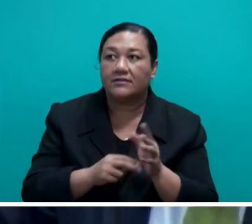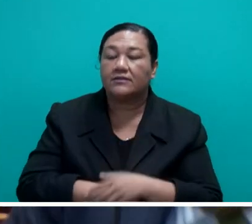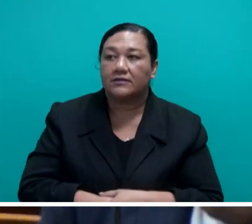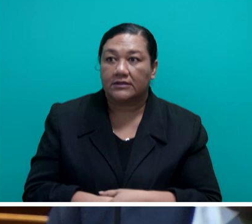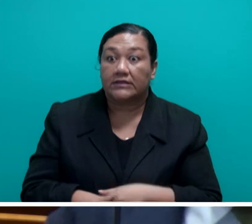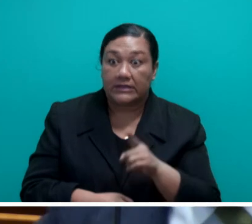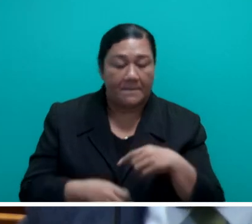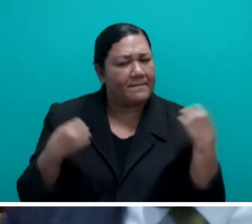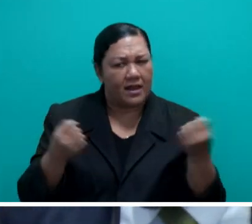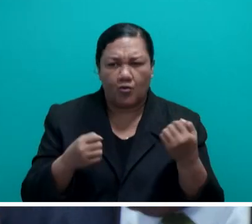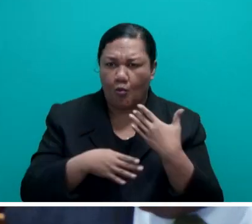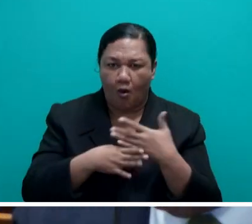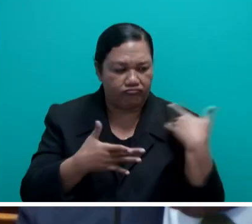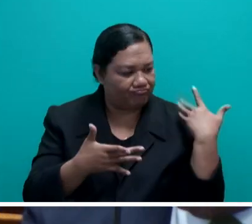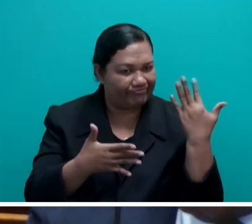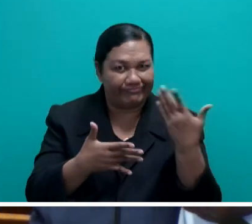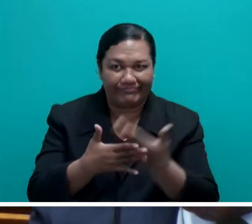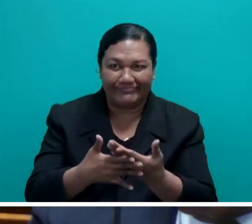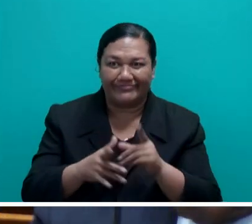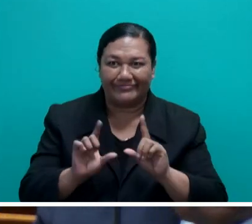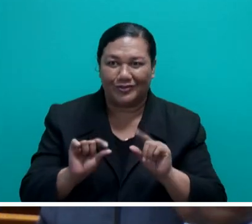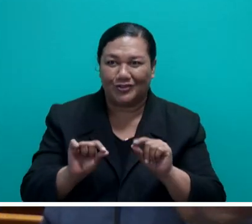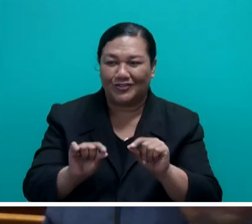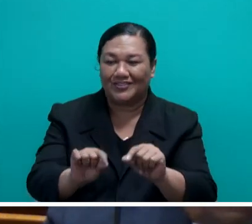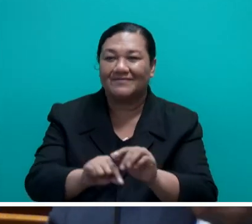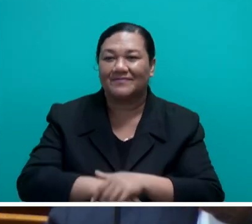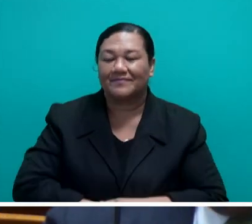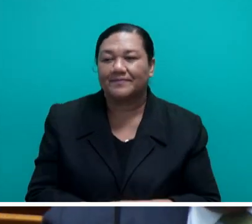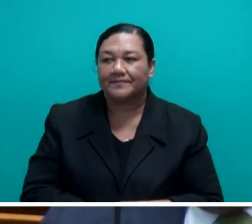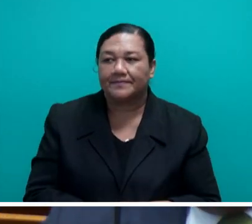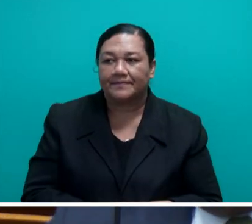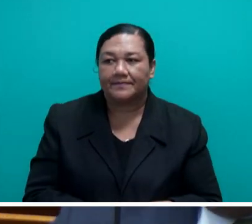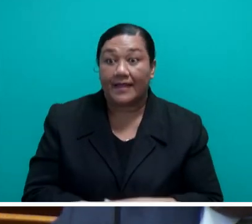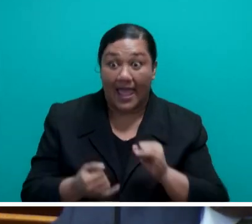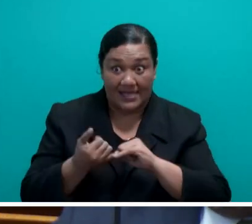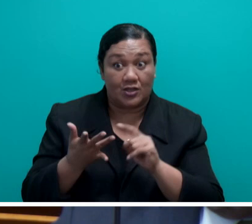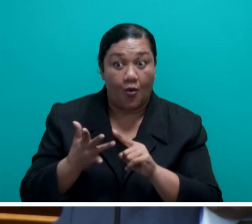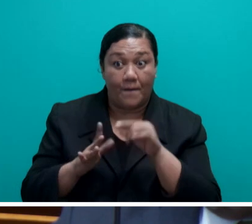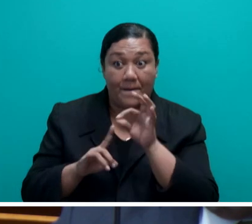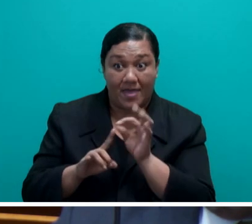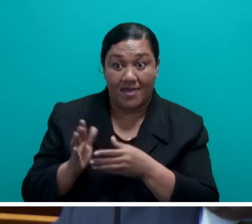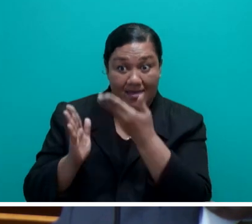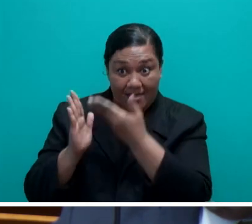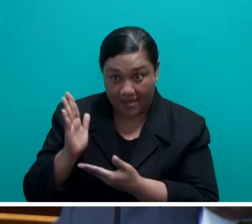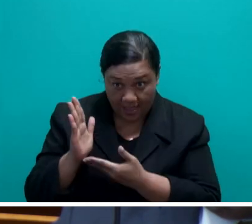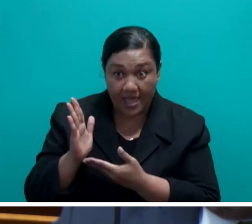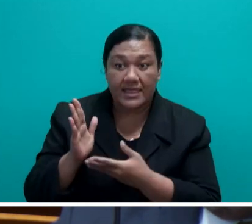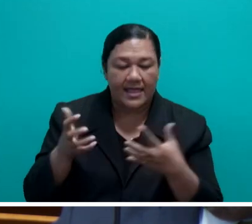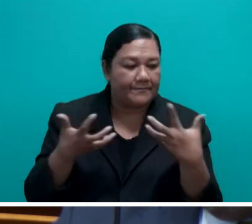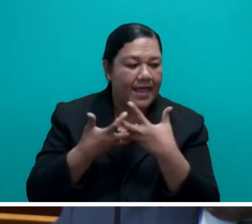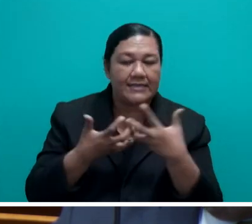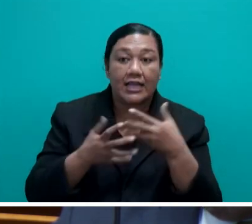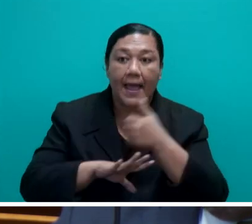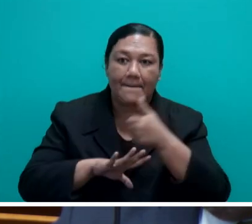that was carried out in this. Madam Deputy Speaker, the SOP streamlines government's approach, ensuring